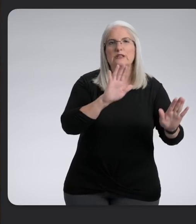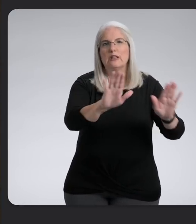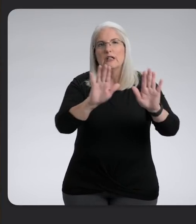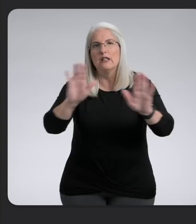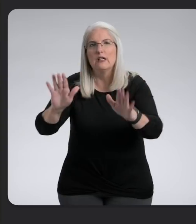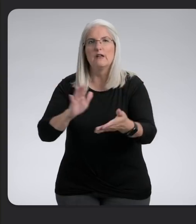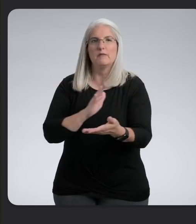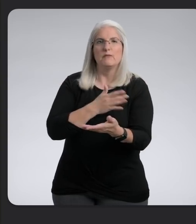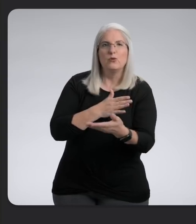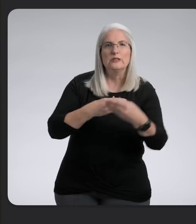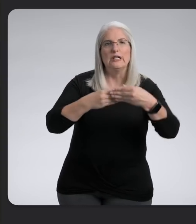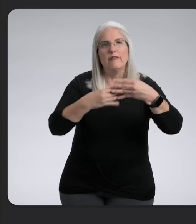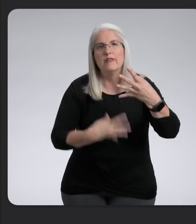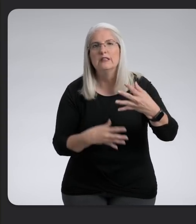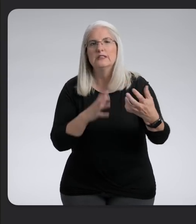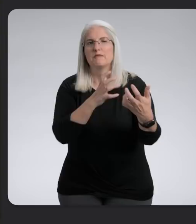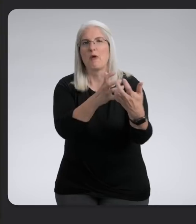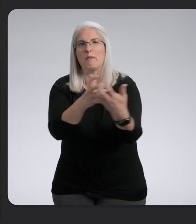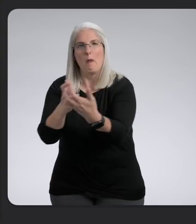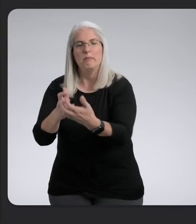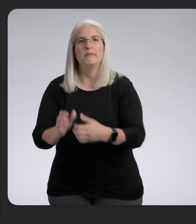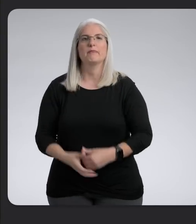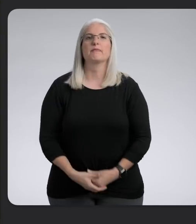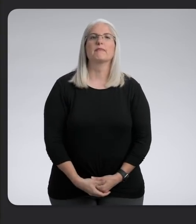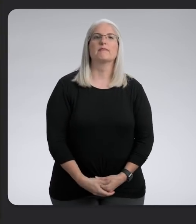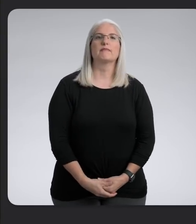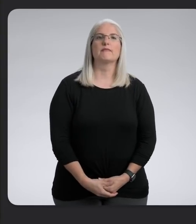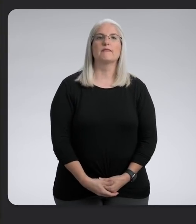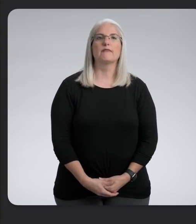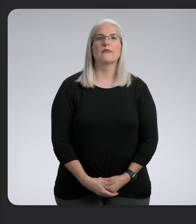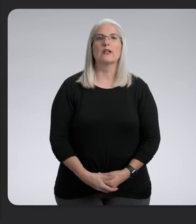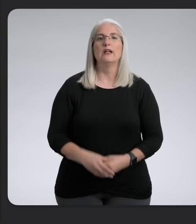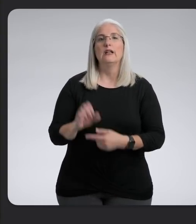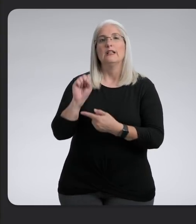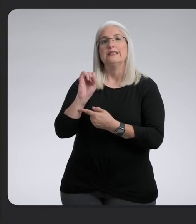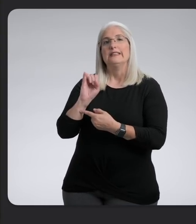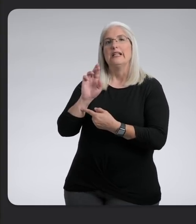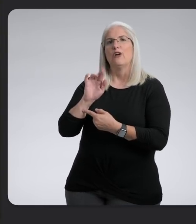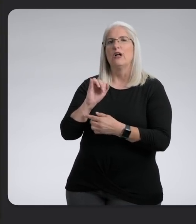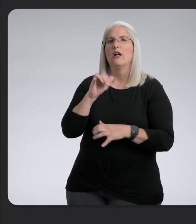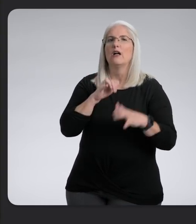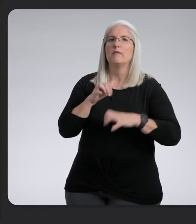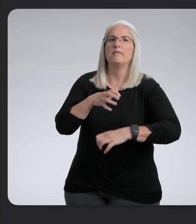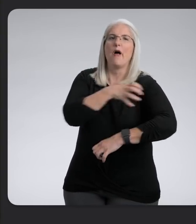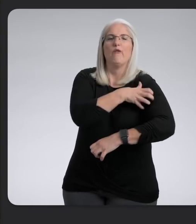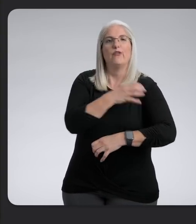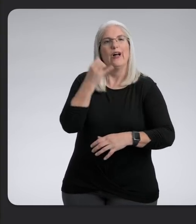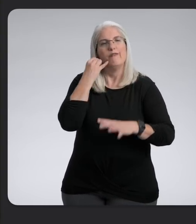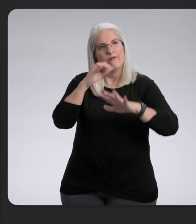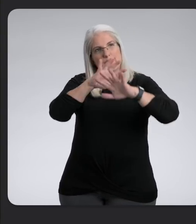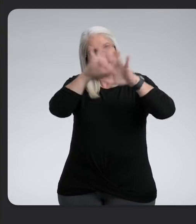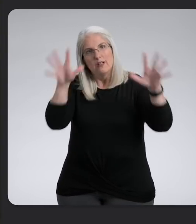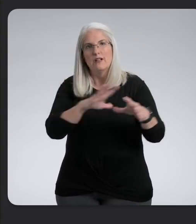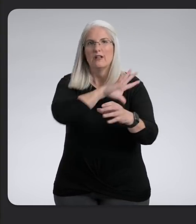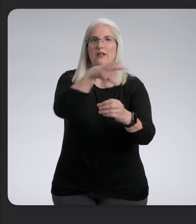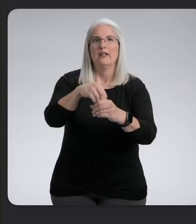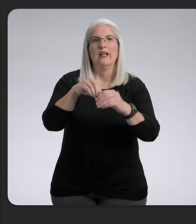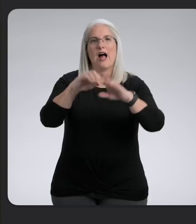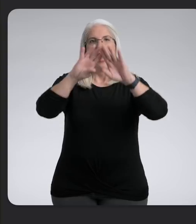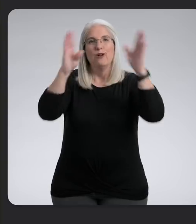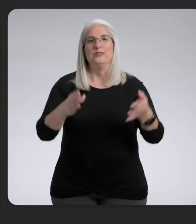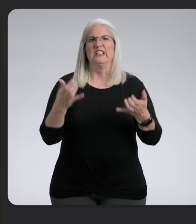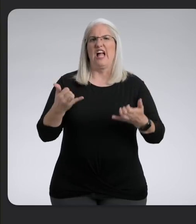for them. We believe Siri is most powerful when it's available throughout your house, which is why we're so excited to bring Siri to